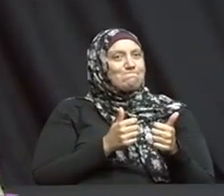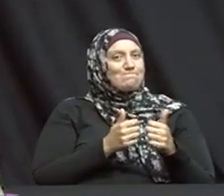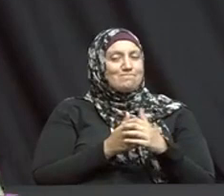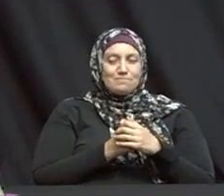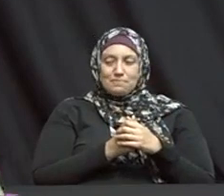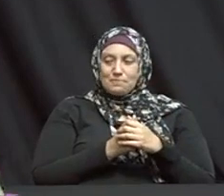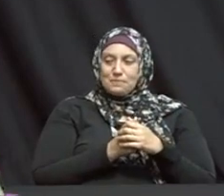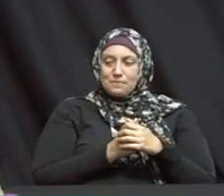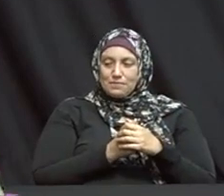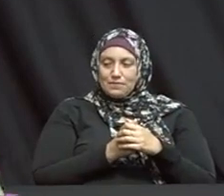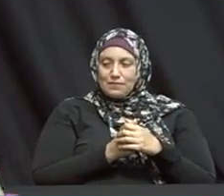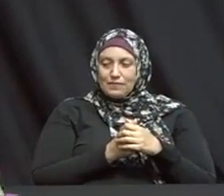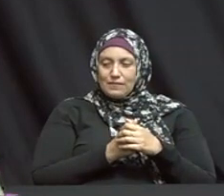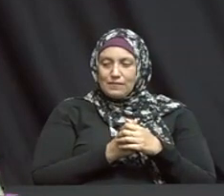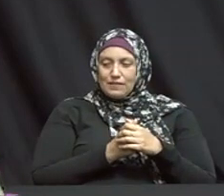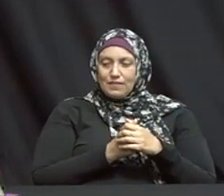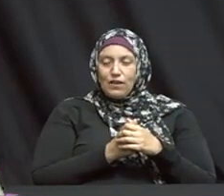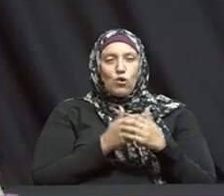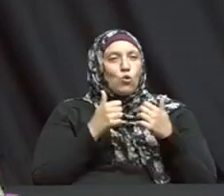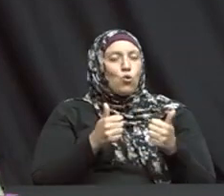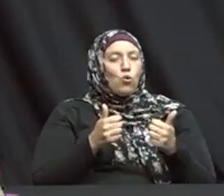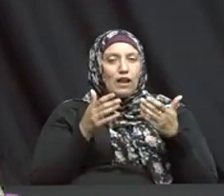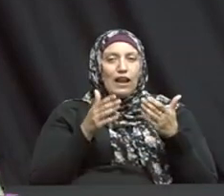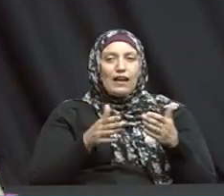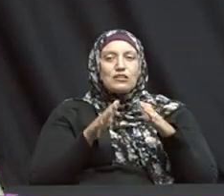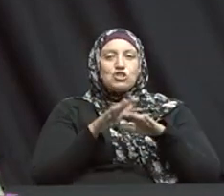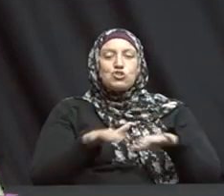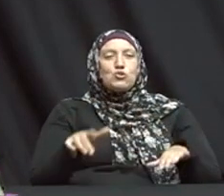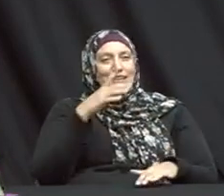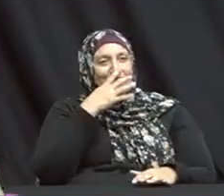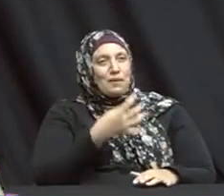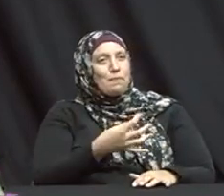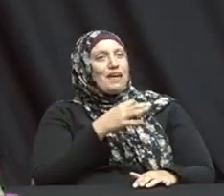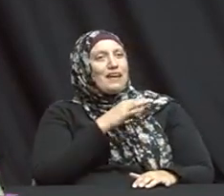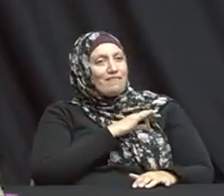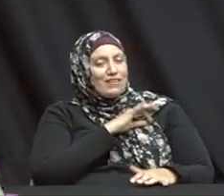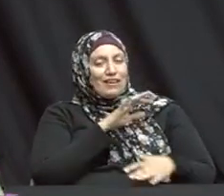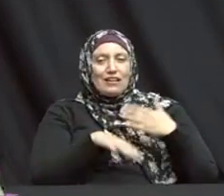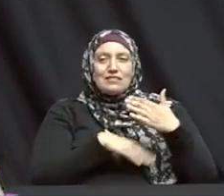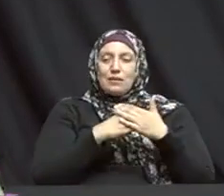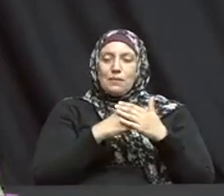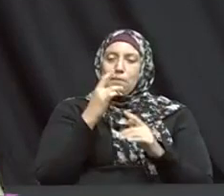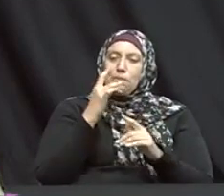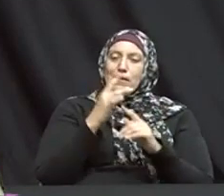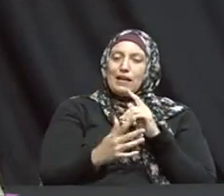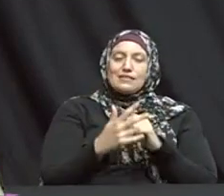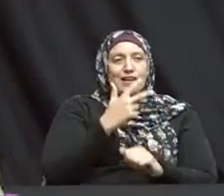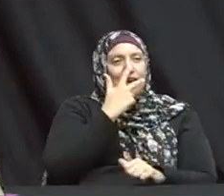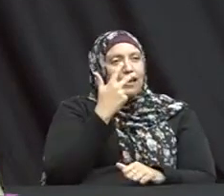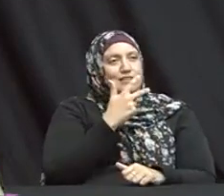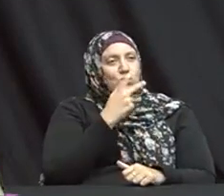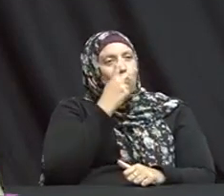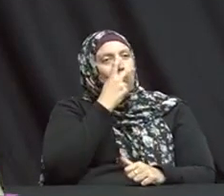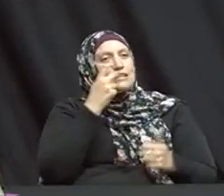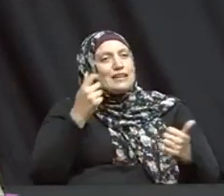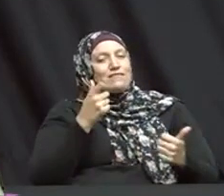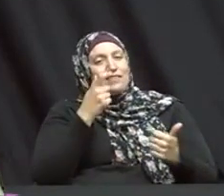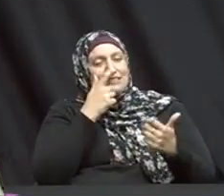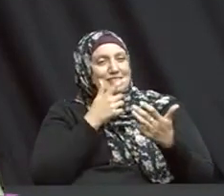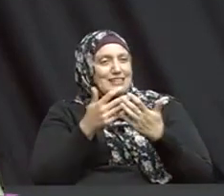as allowing the children to benefit from those assets until they've reached an age where they are mature enough to deal with the wealth. It's effectively